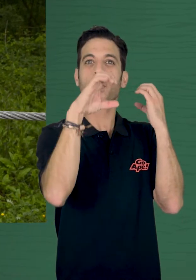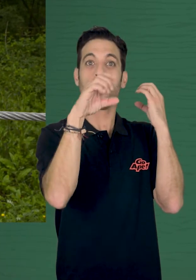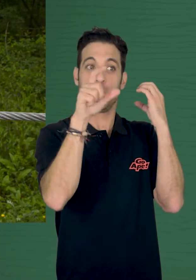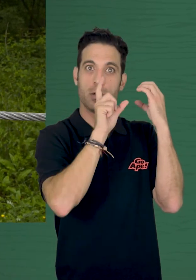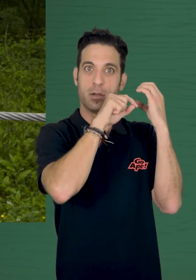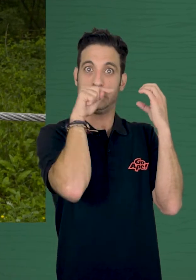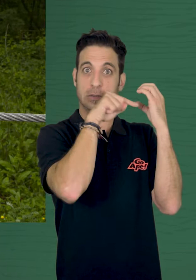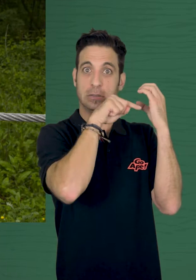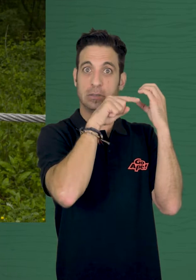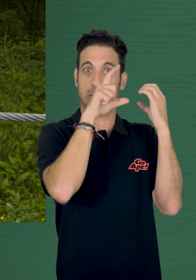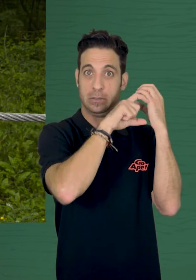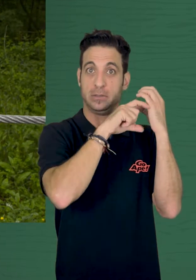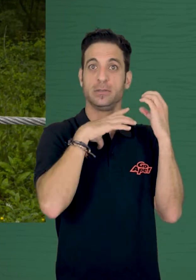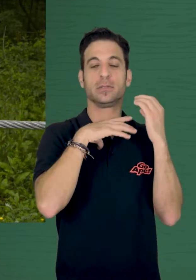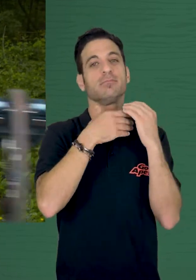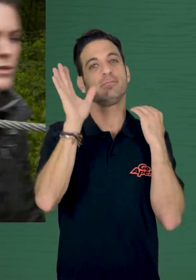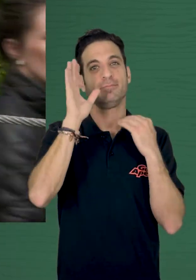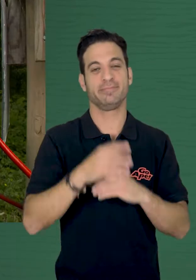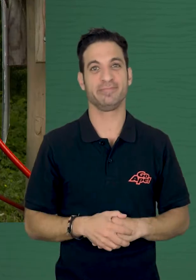cable. And again, check the gate is locked.